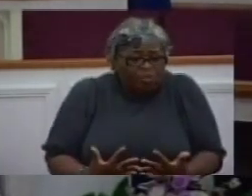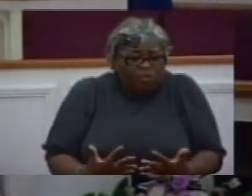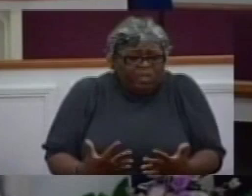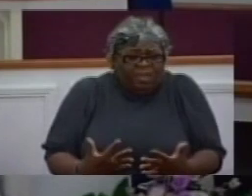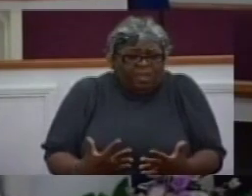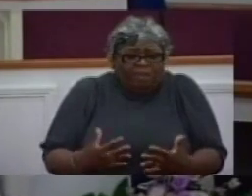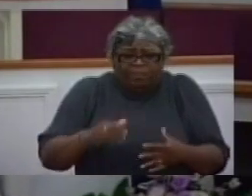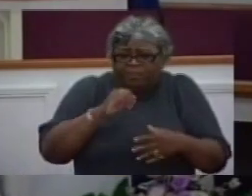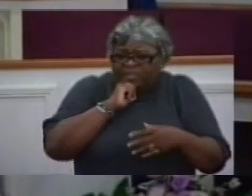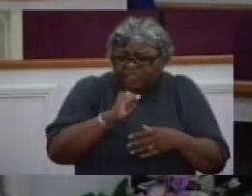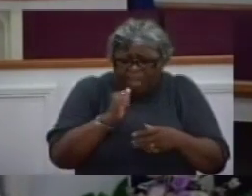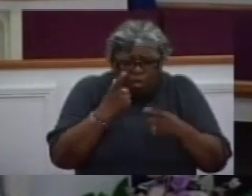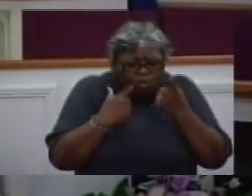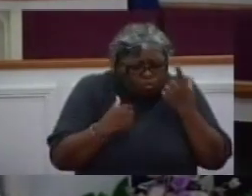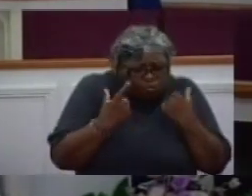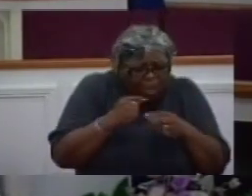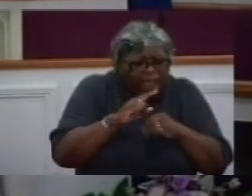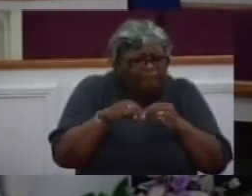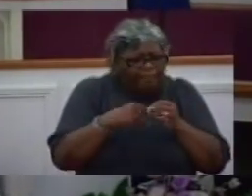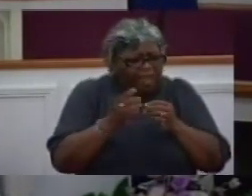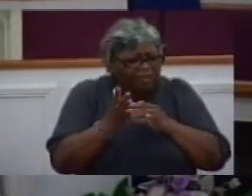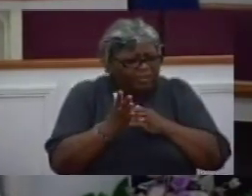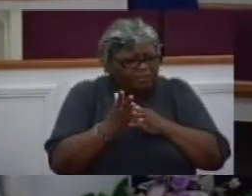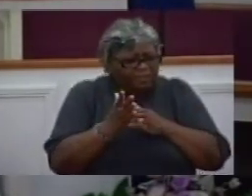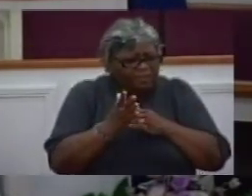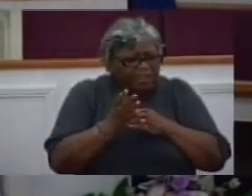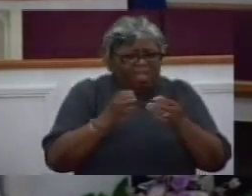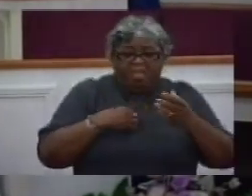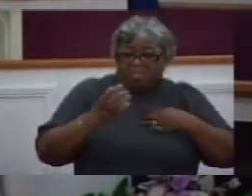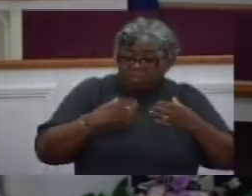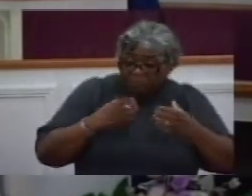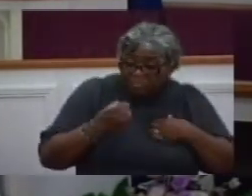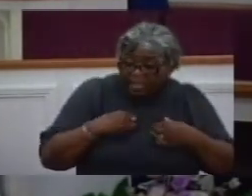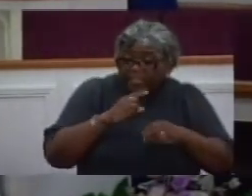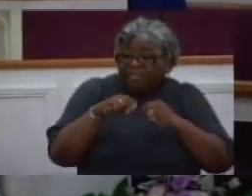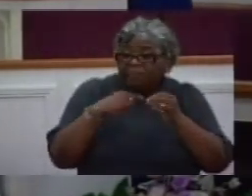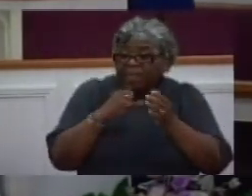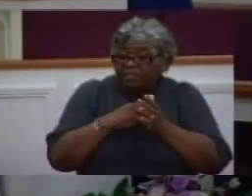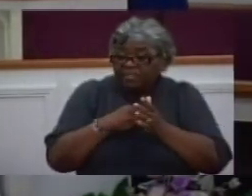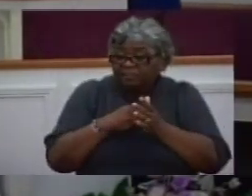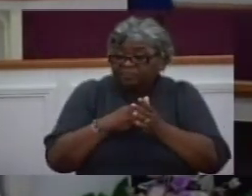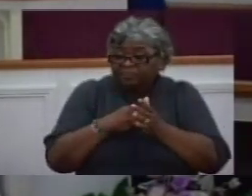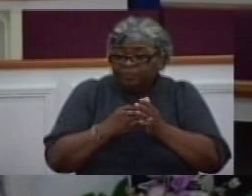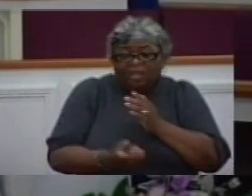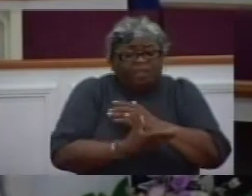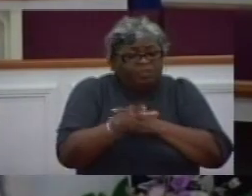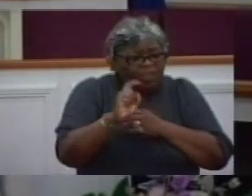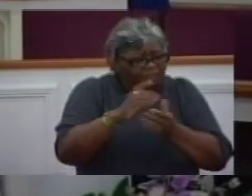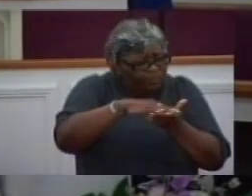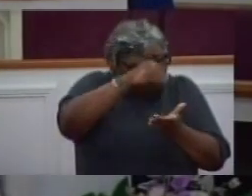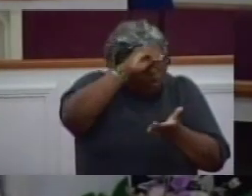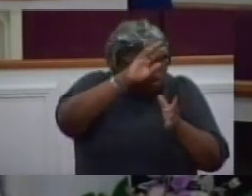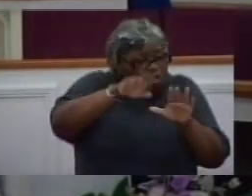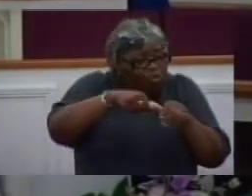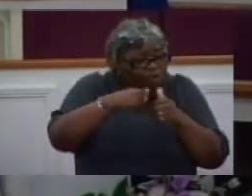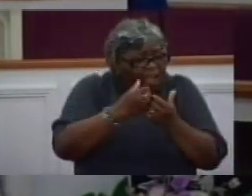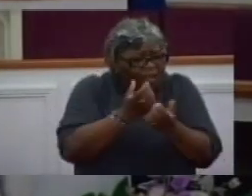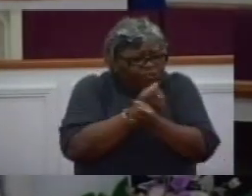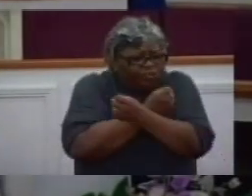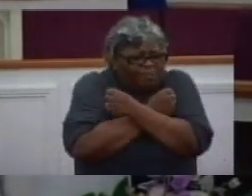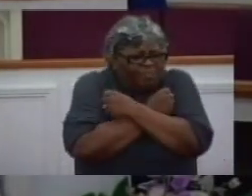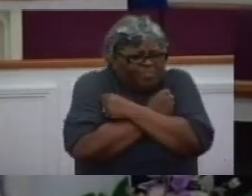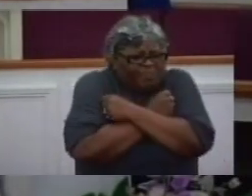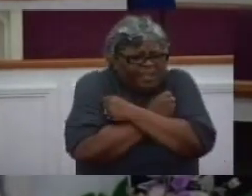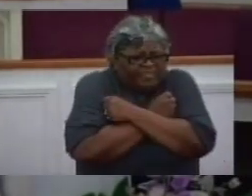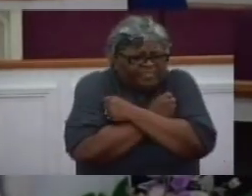Instead of falling out crying about it and complaining about it, you got to learn how to embrace